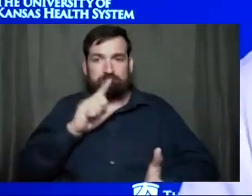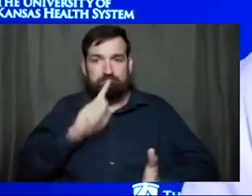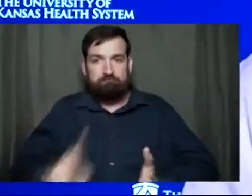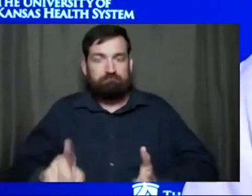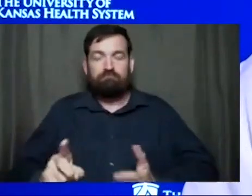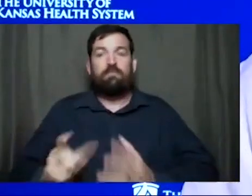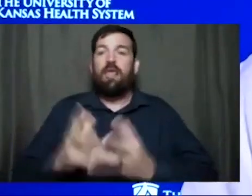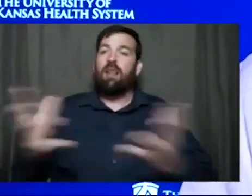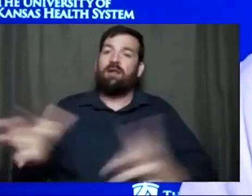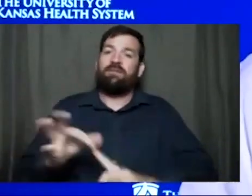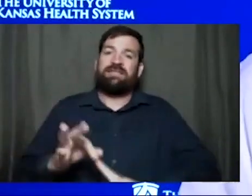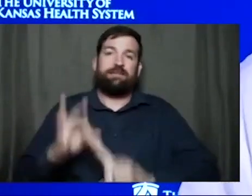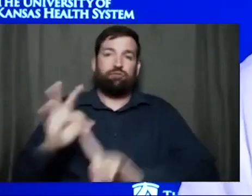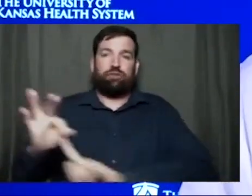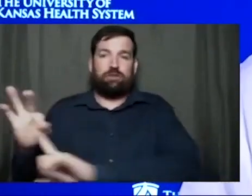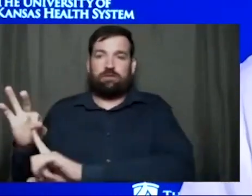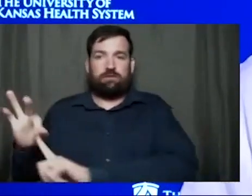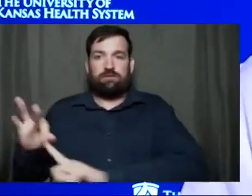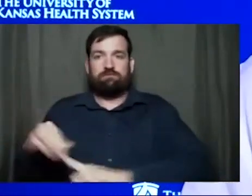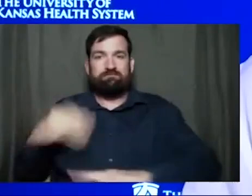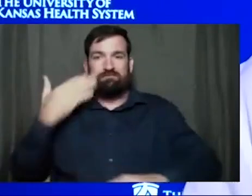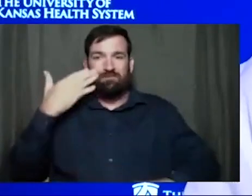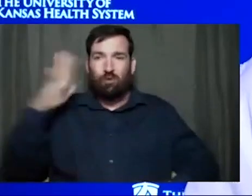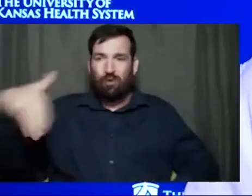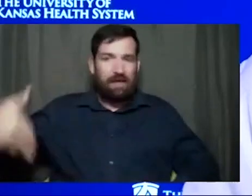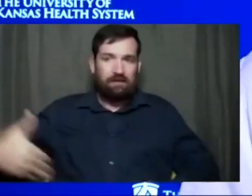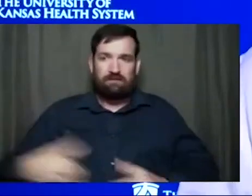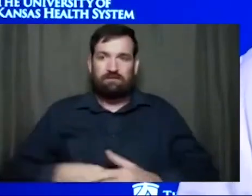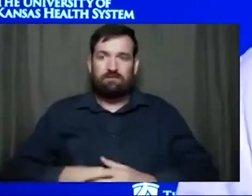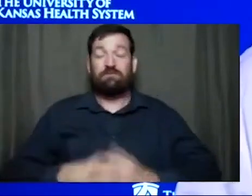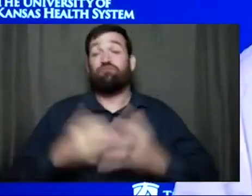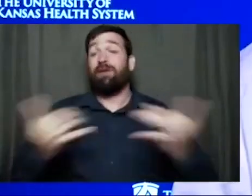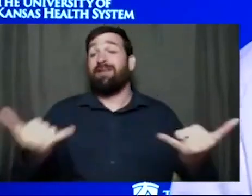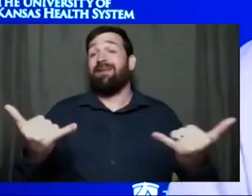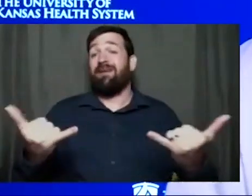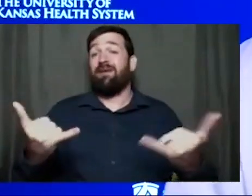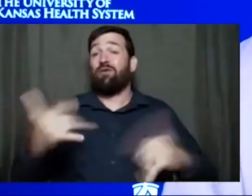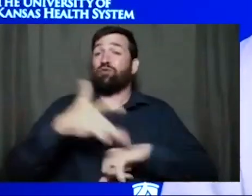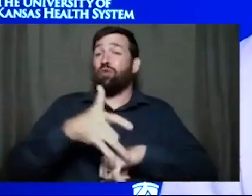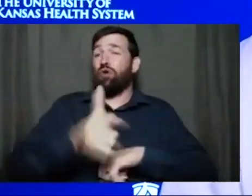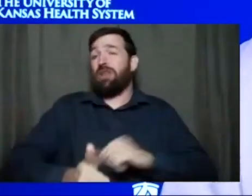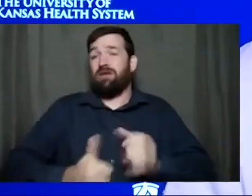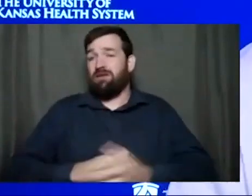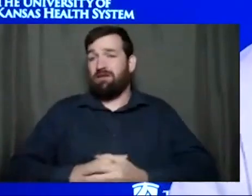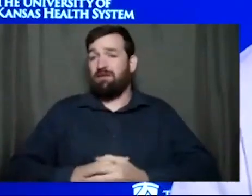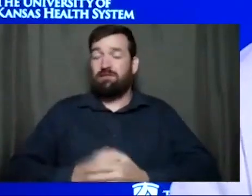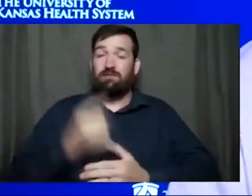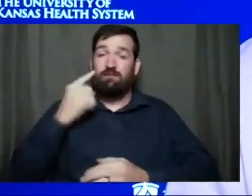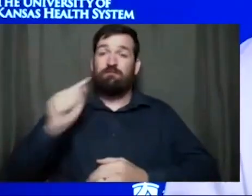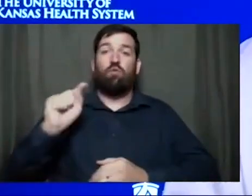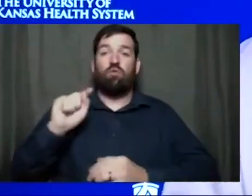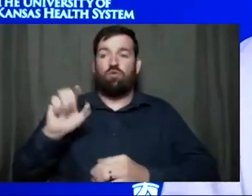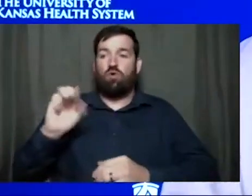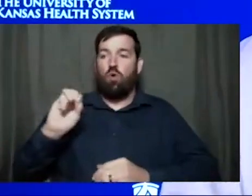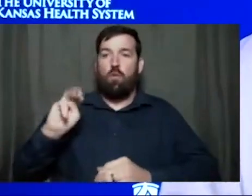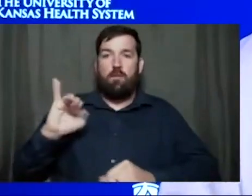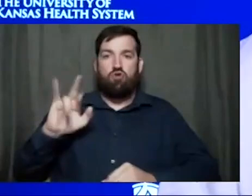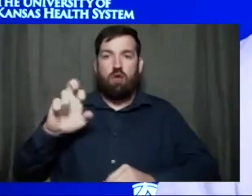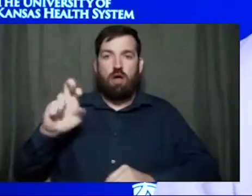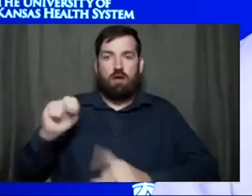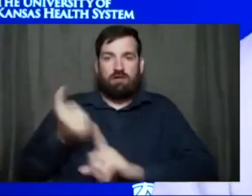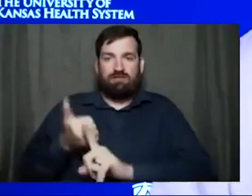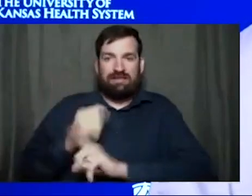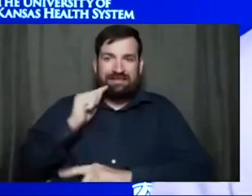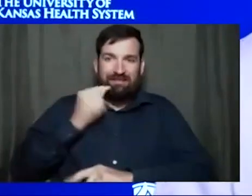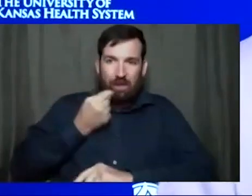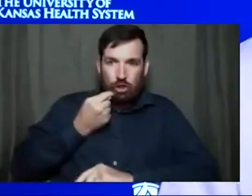we just don't know and understand it. So I think it's really too early to tell about the true severity of Omicron. So that's one